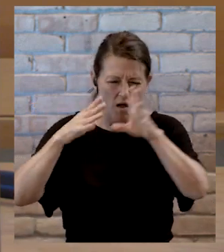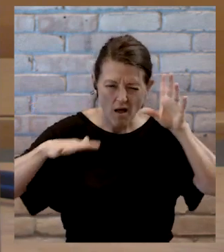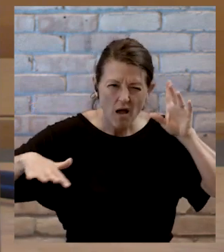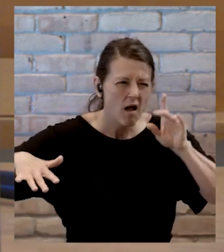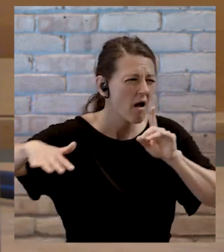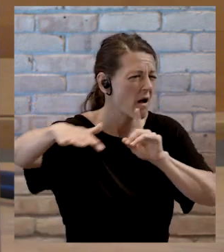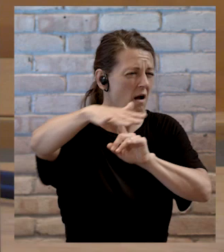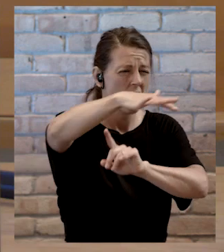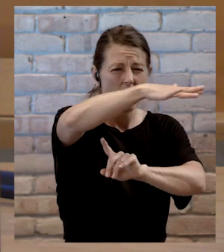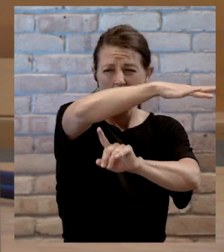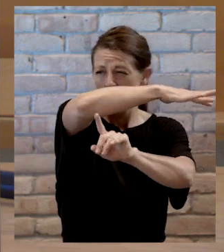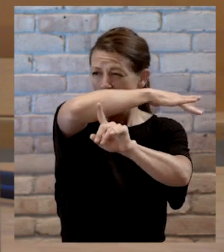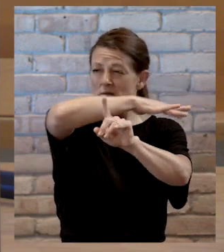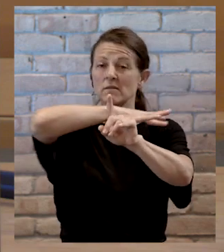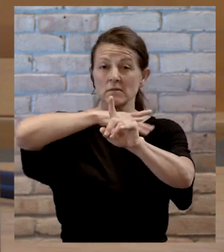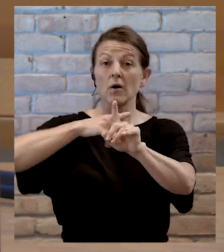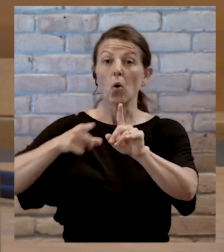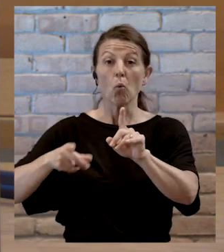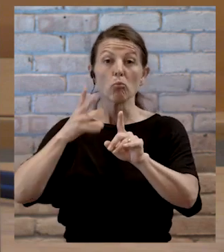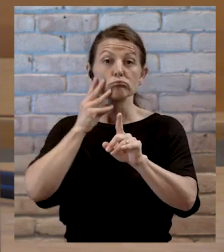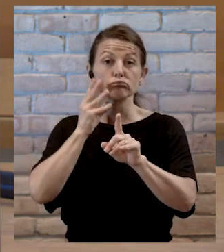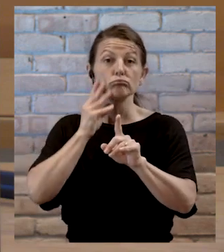and it was all around him,